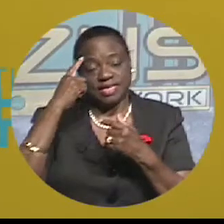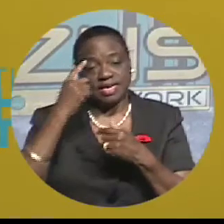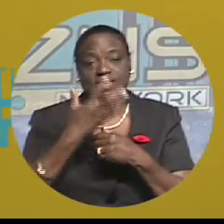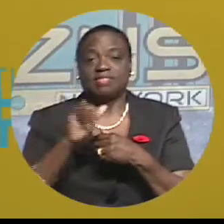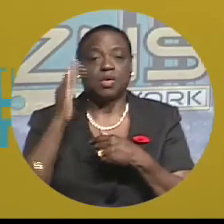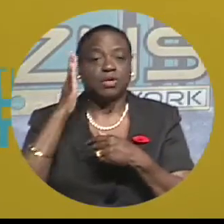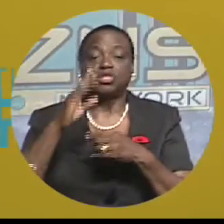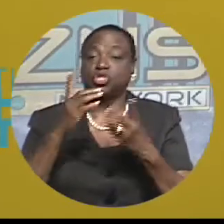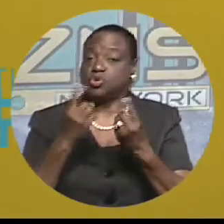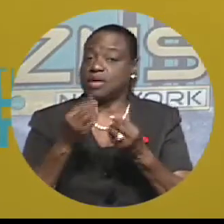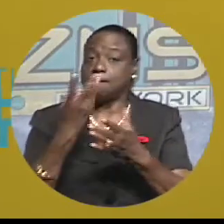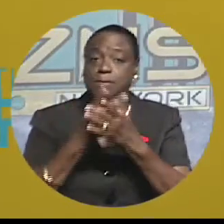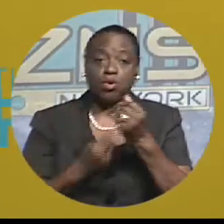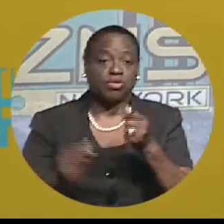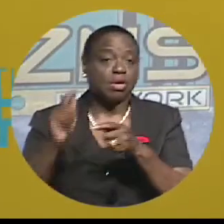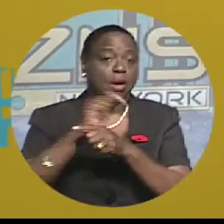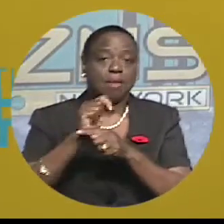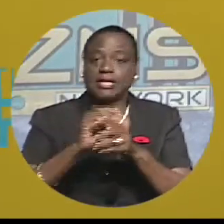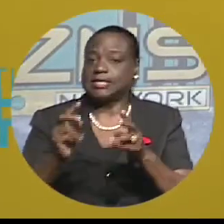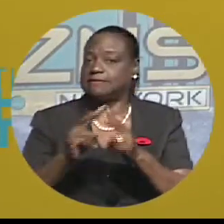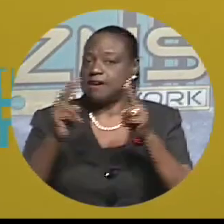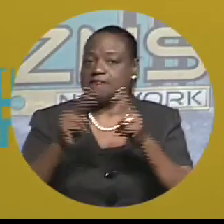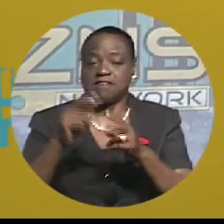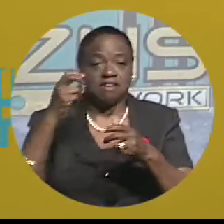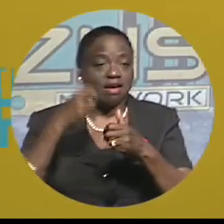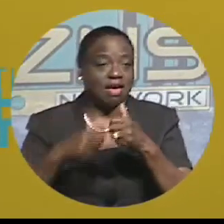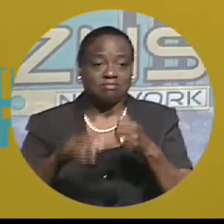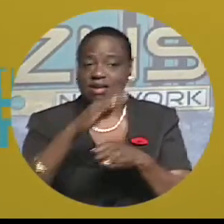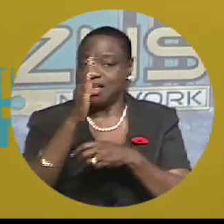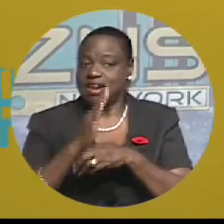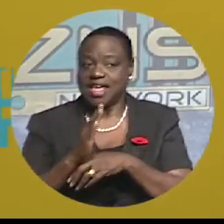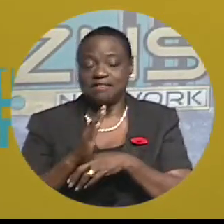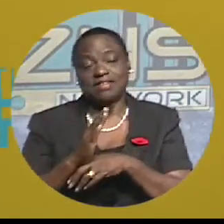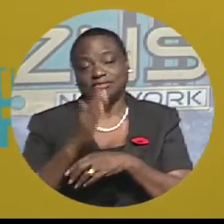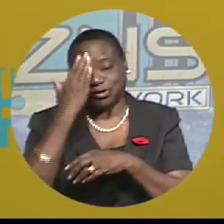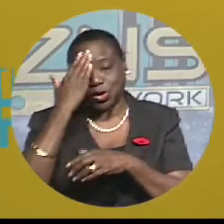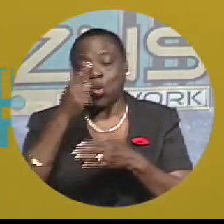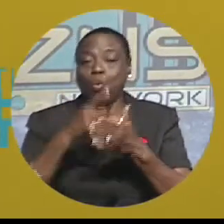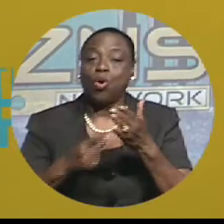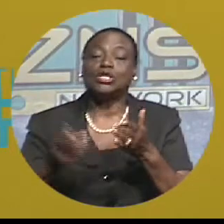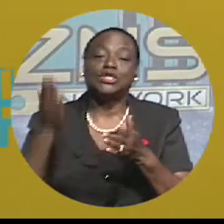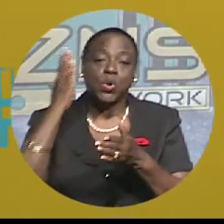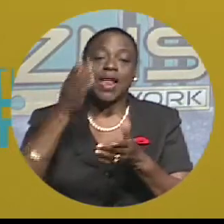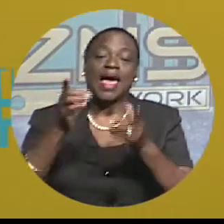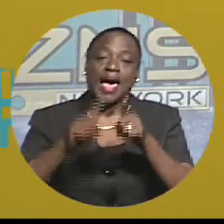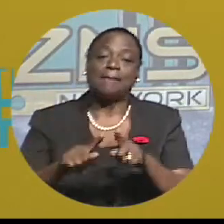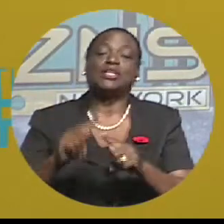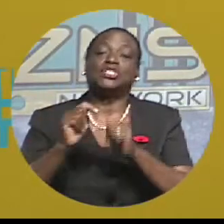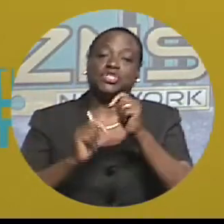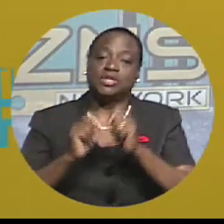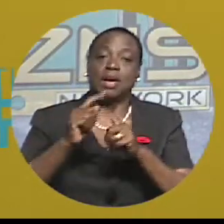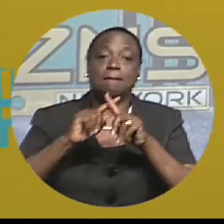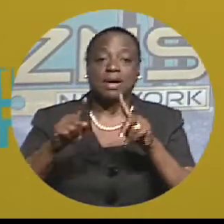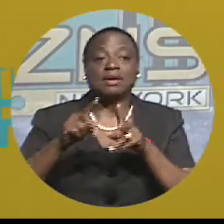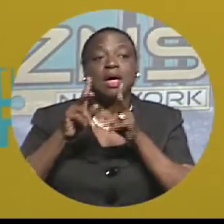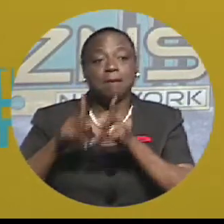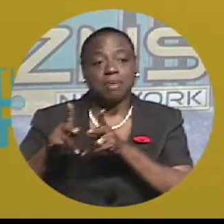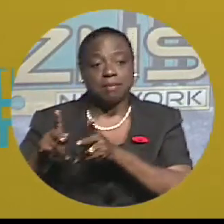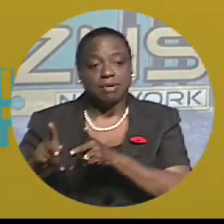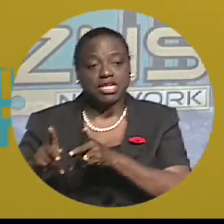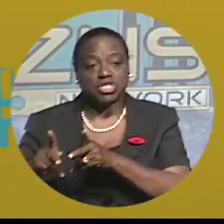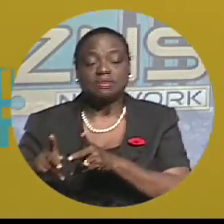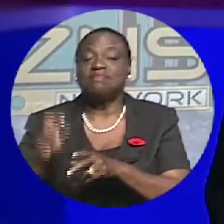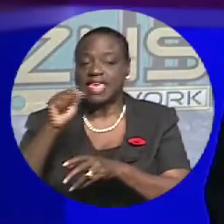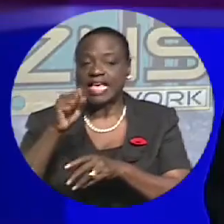practicing very hard. You never quite know what's going to happen during a tournament, but if preparation has anything to do with it, I think they're going to do very